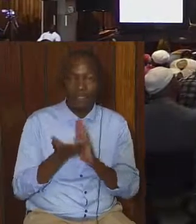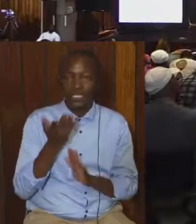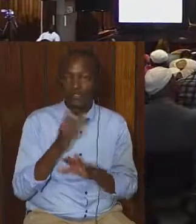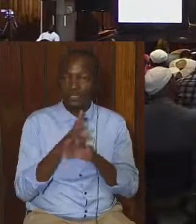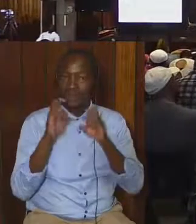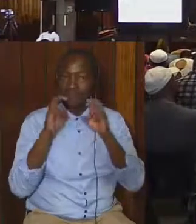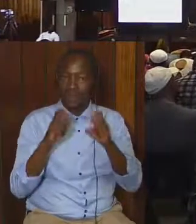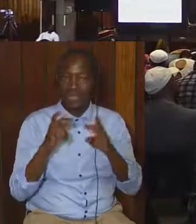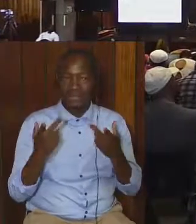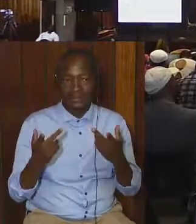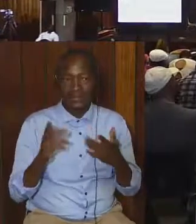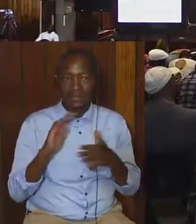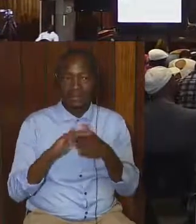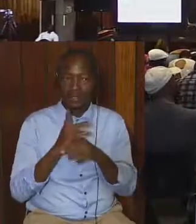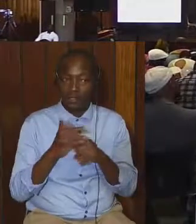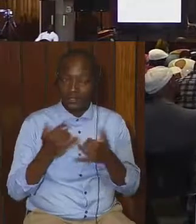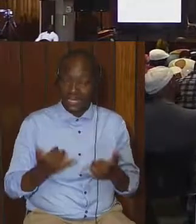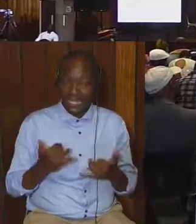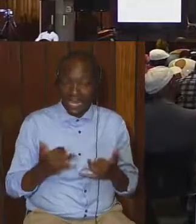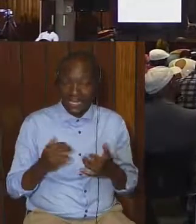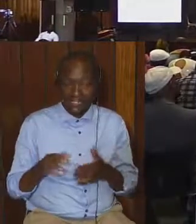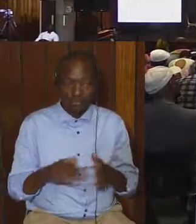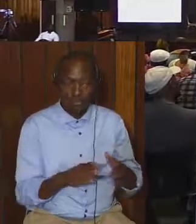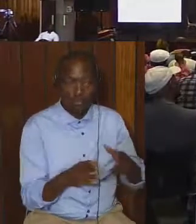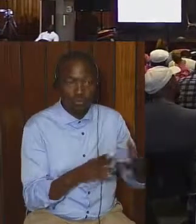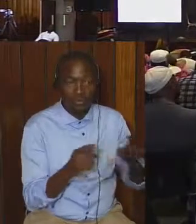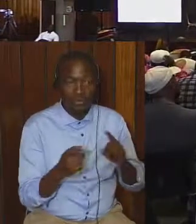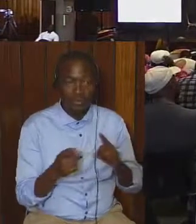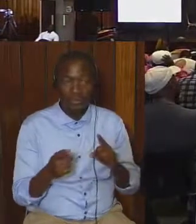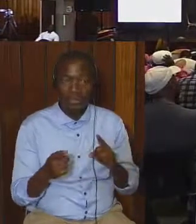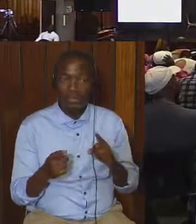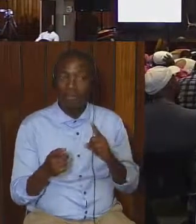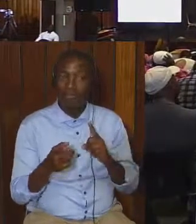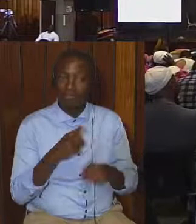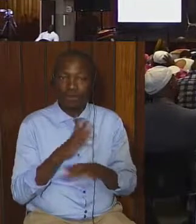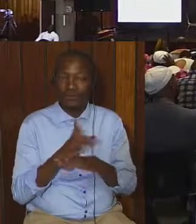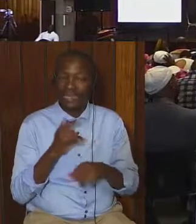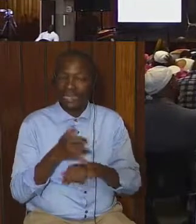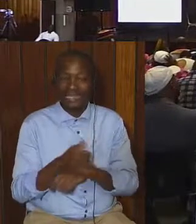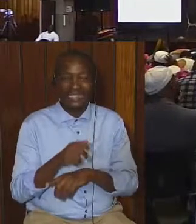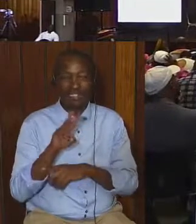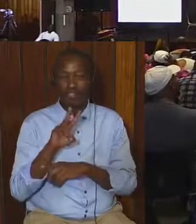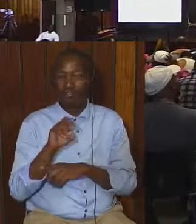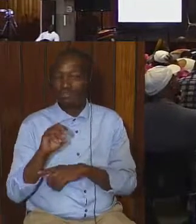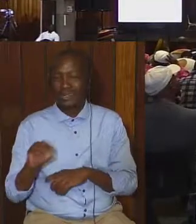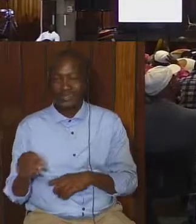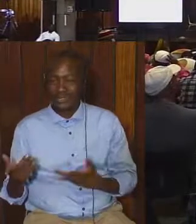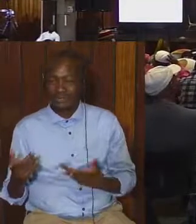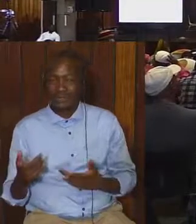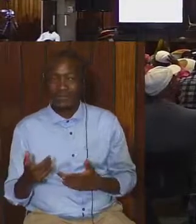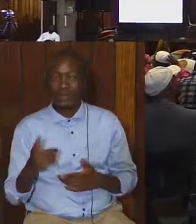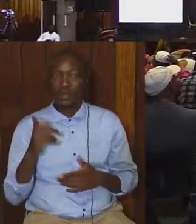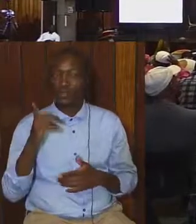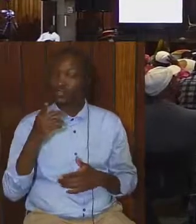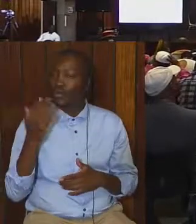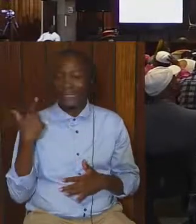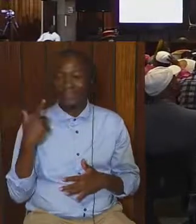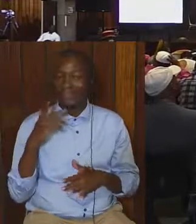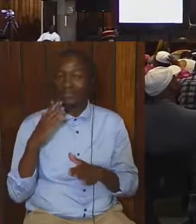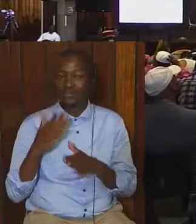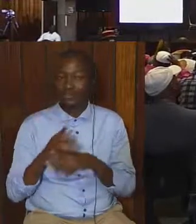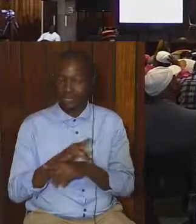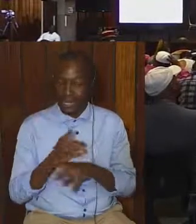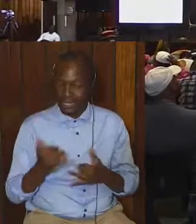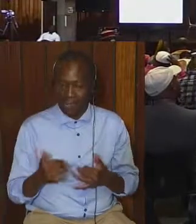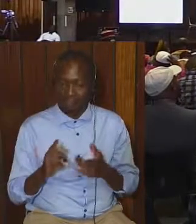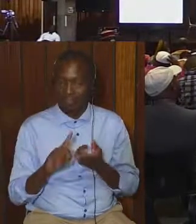reviewing the routes that we have? Because the current routes that we have are from in the early 2000s. So whatever that was working in the 2000s no